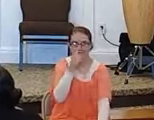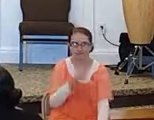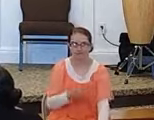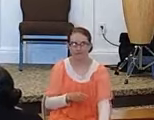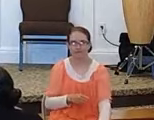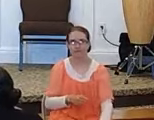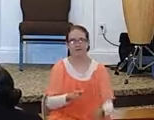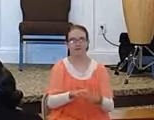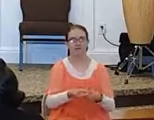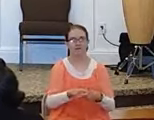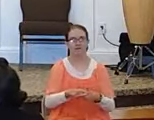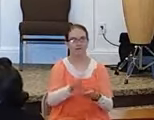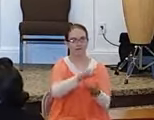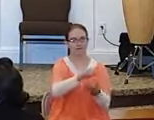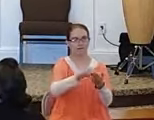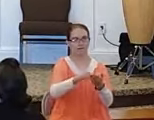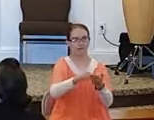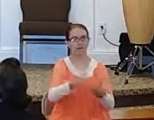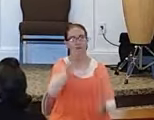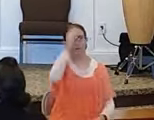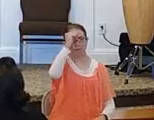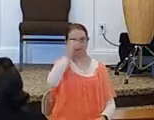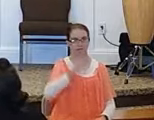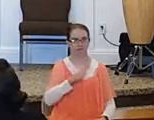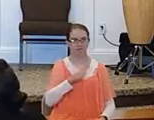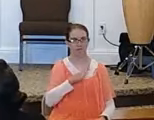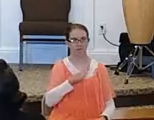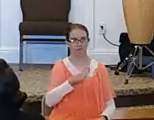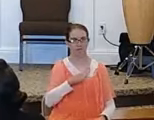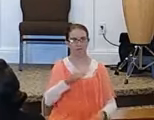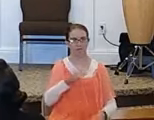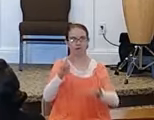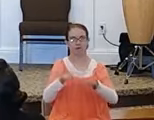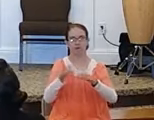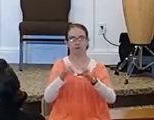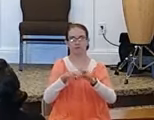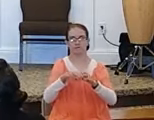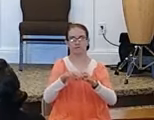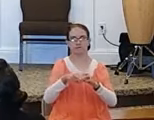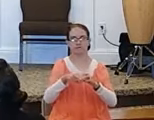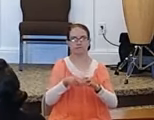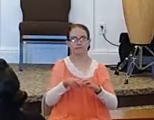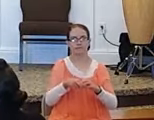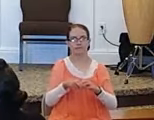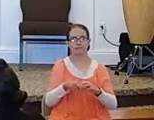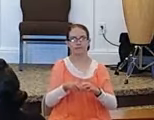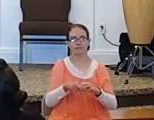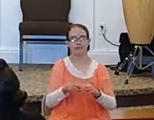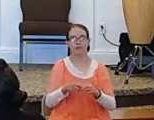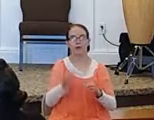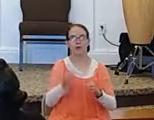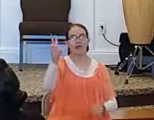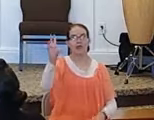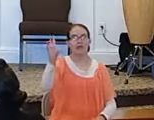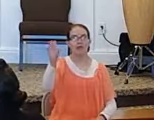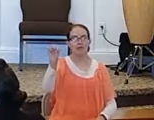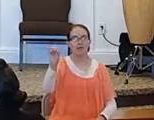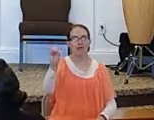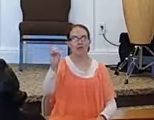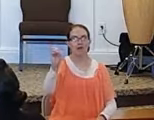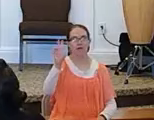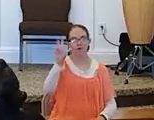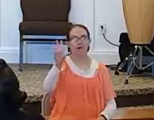That's it, amen. But then it records there's a man laying on one of the porches who has been there for